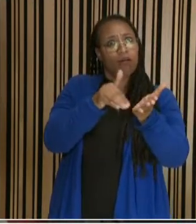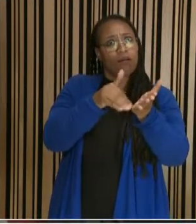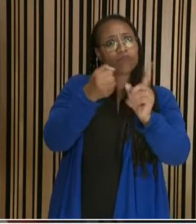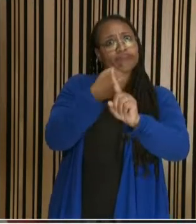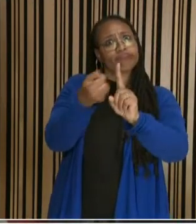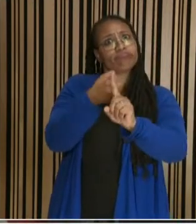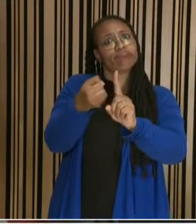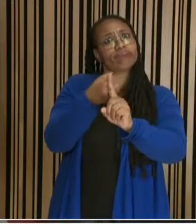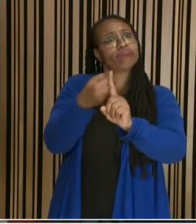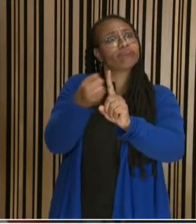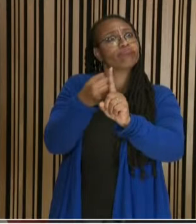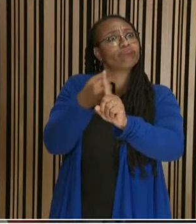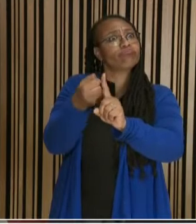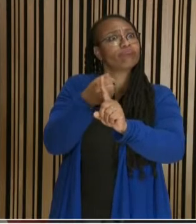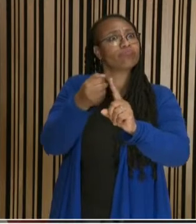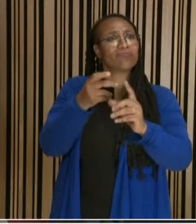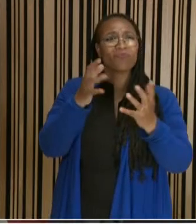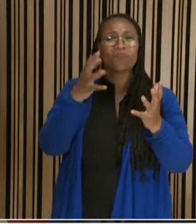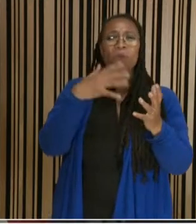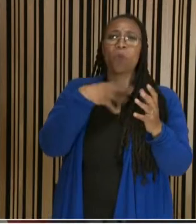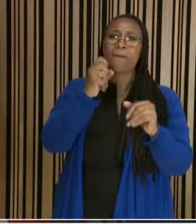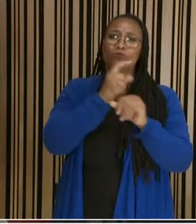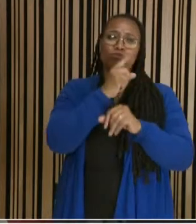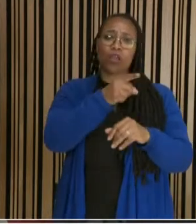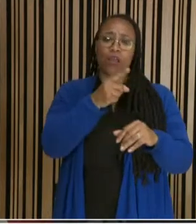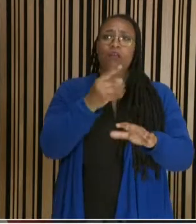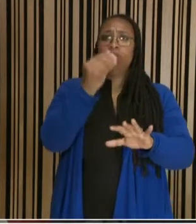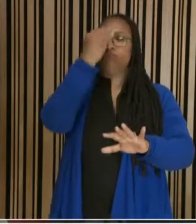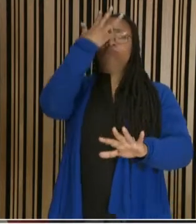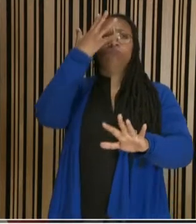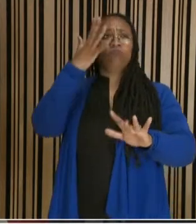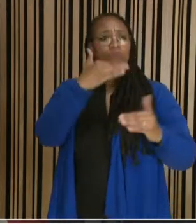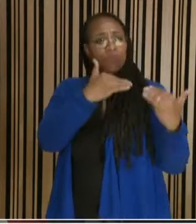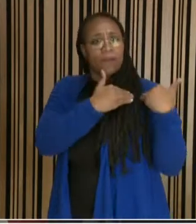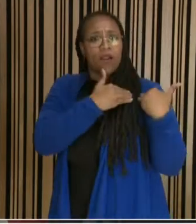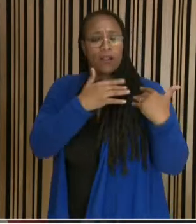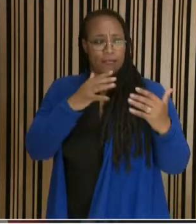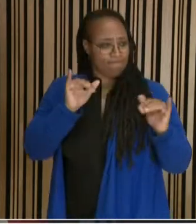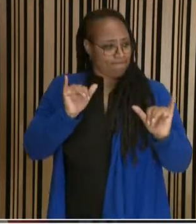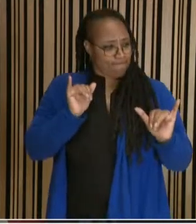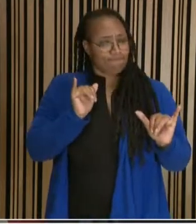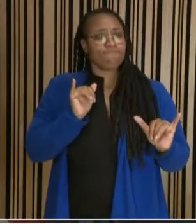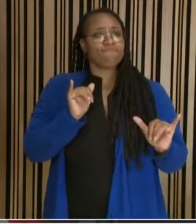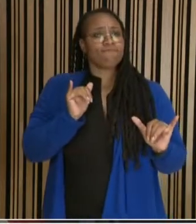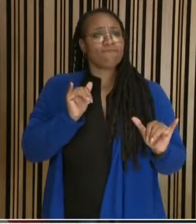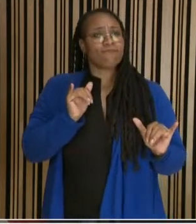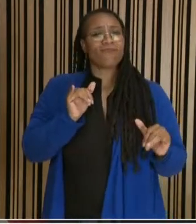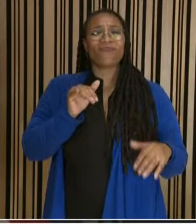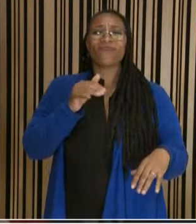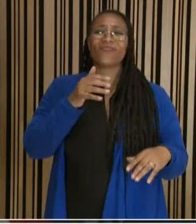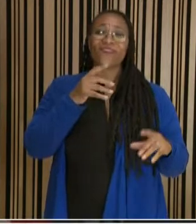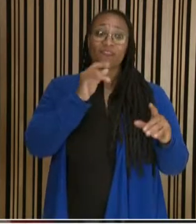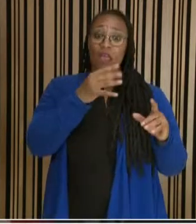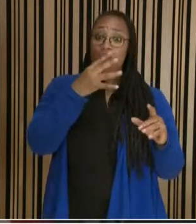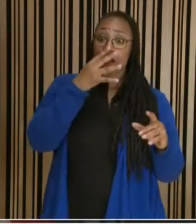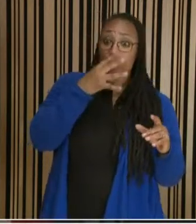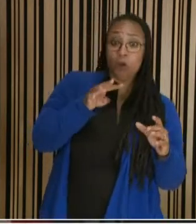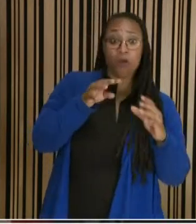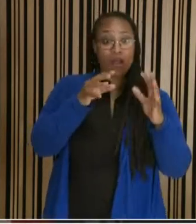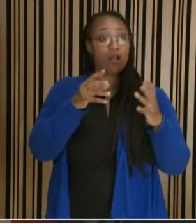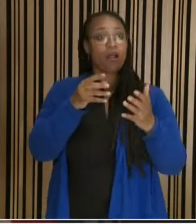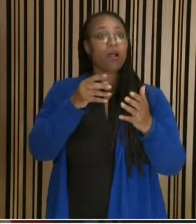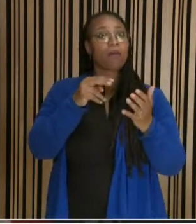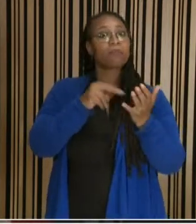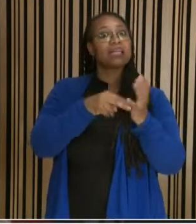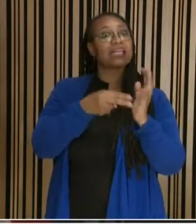the out-of-state, where there's no reciprocity, to just rack up ticket after ticket after ticket with no consequences. Mark, I think there's work to do,